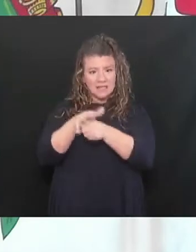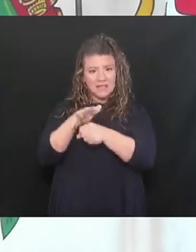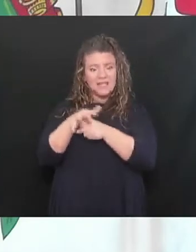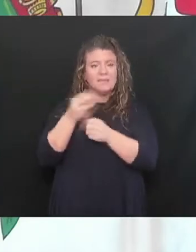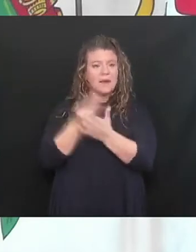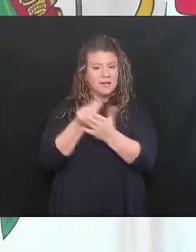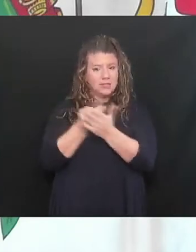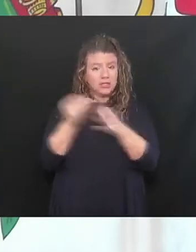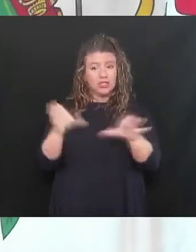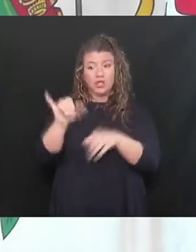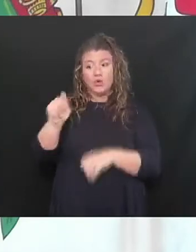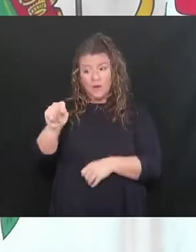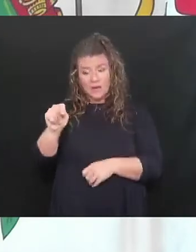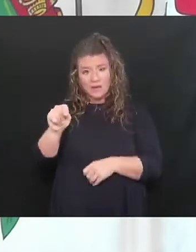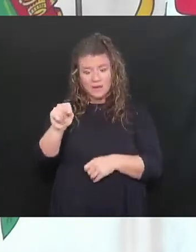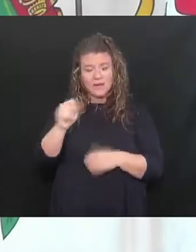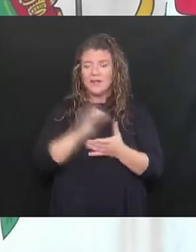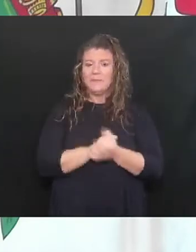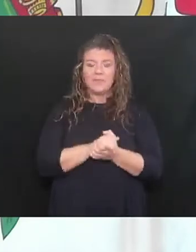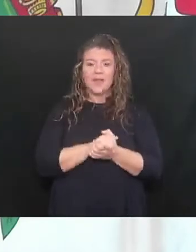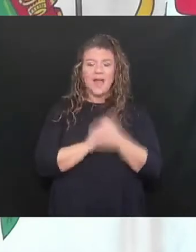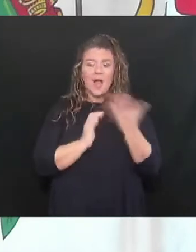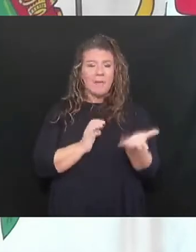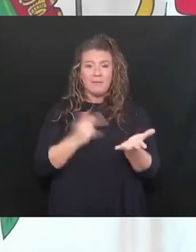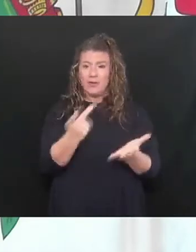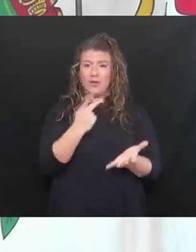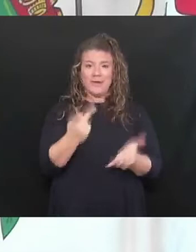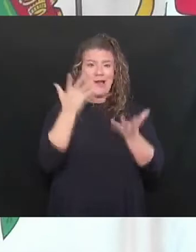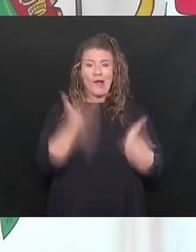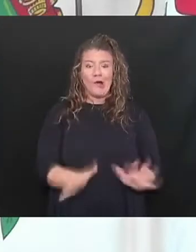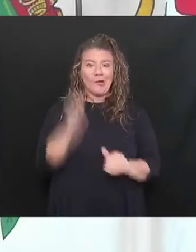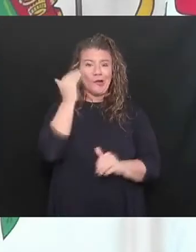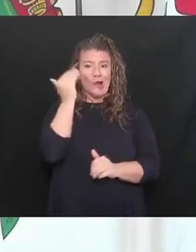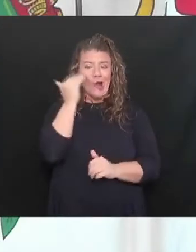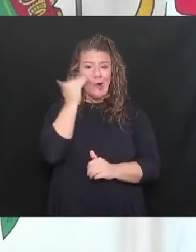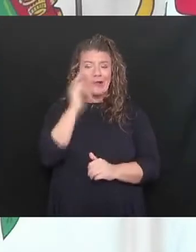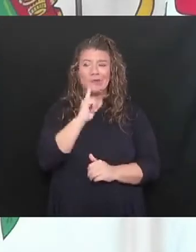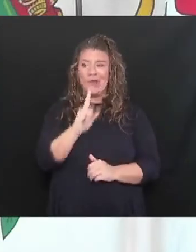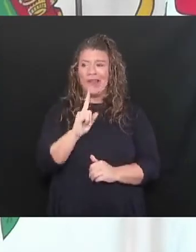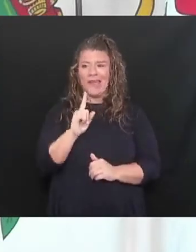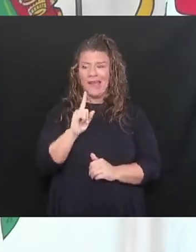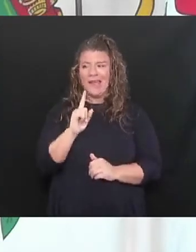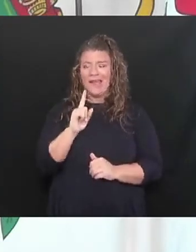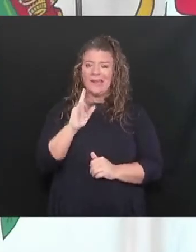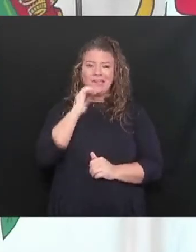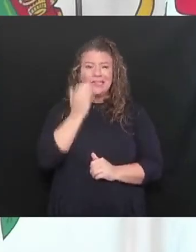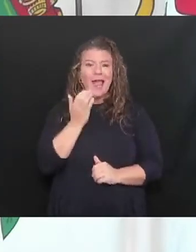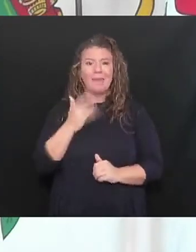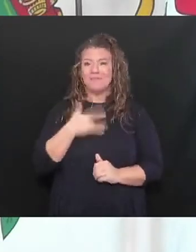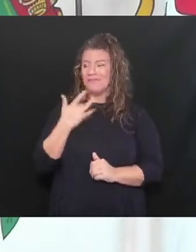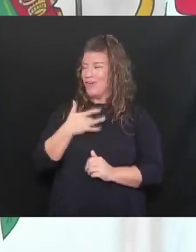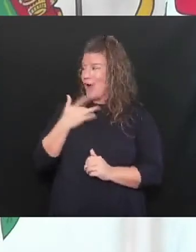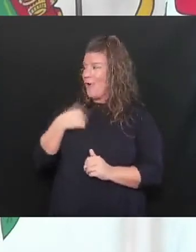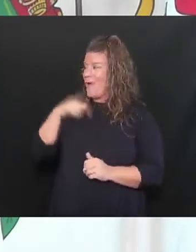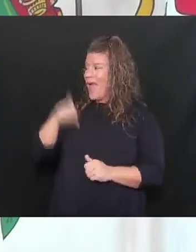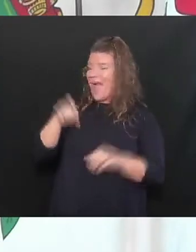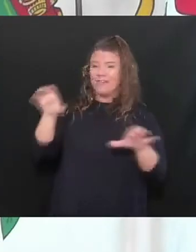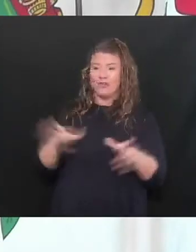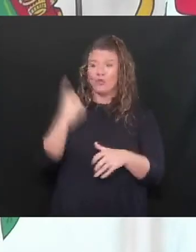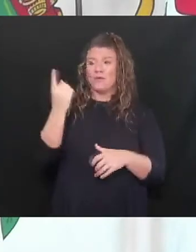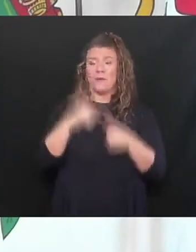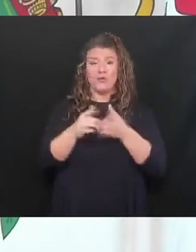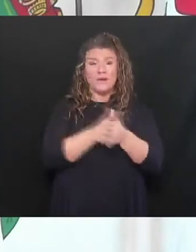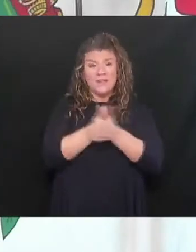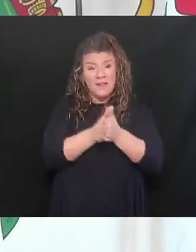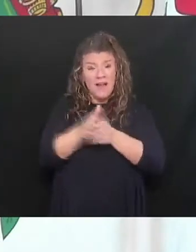of, gosh, you know, you and I both know it's kind of a shame to think that we've got to do something to incentivize